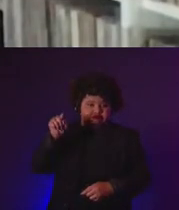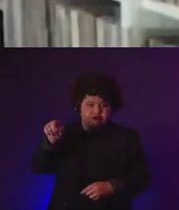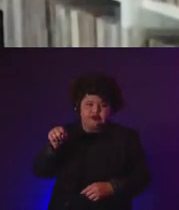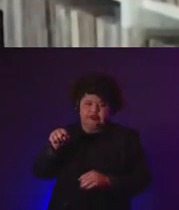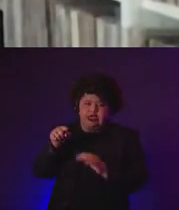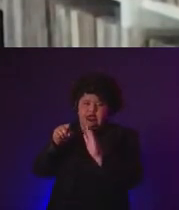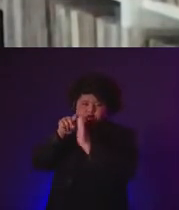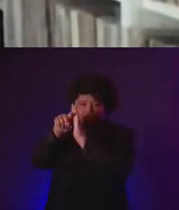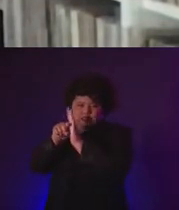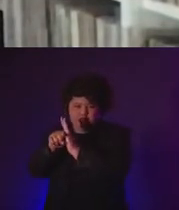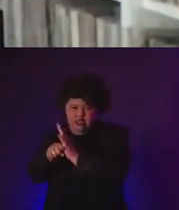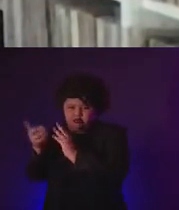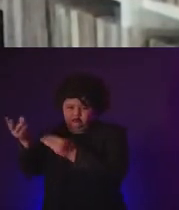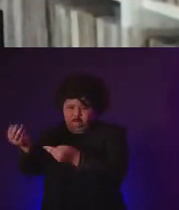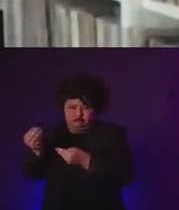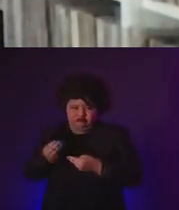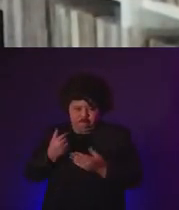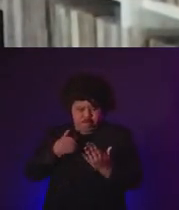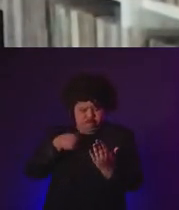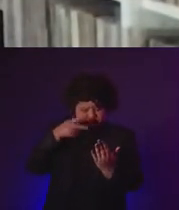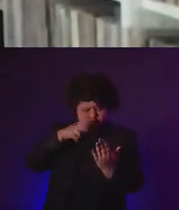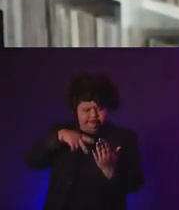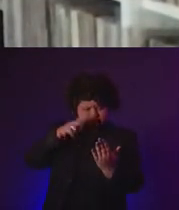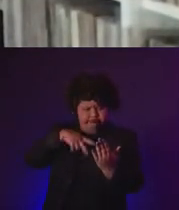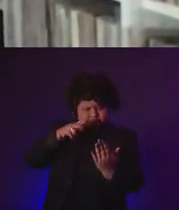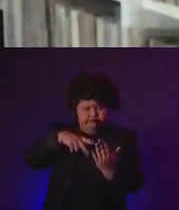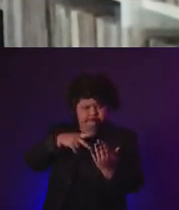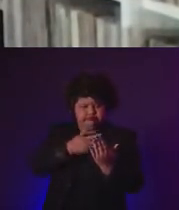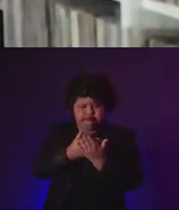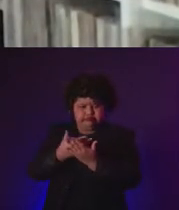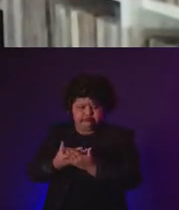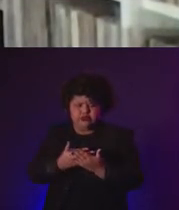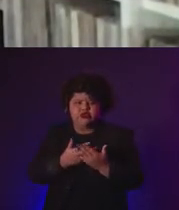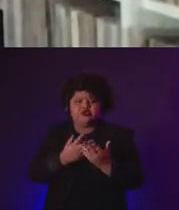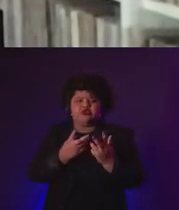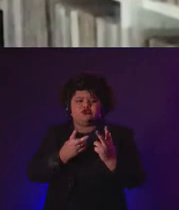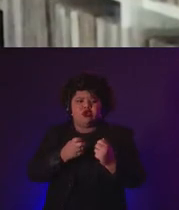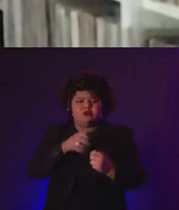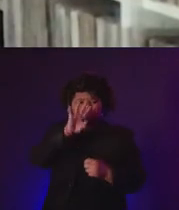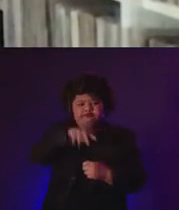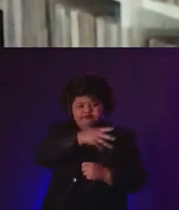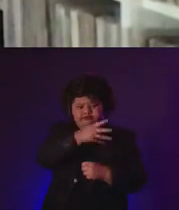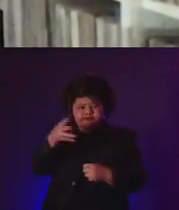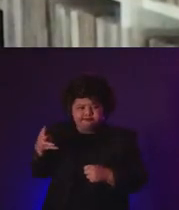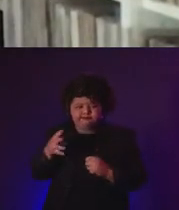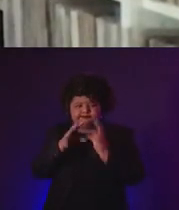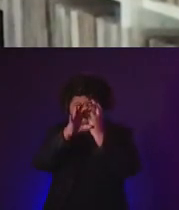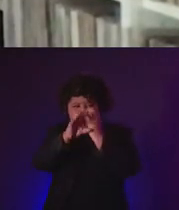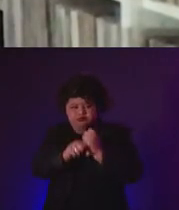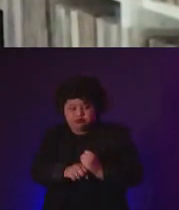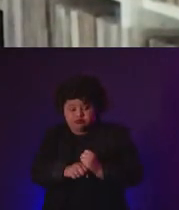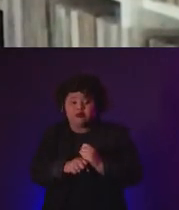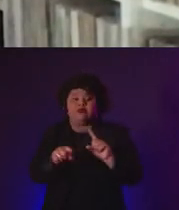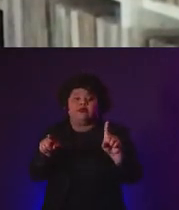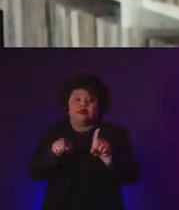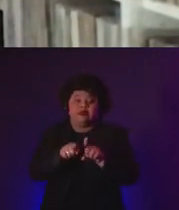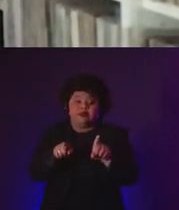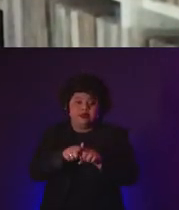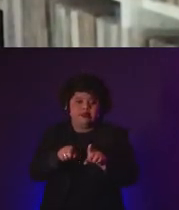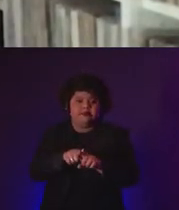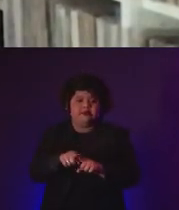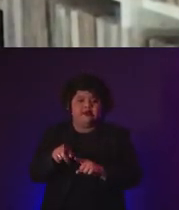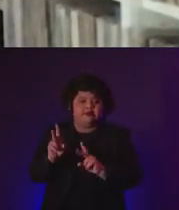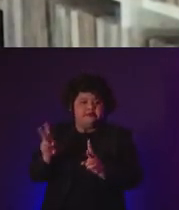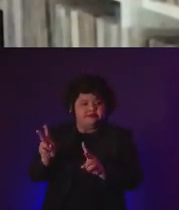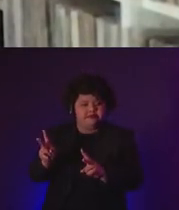some detailed and well-thought-out cross-tabulations. And then Phil made the very same data set available to me